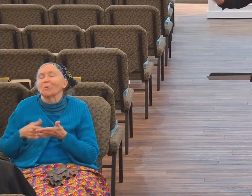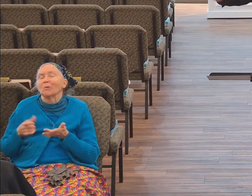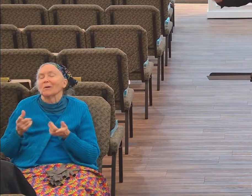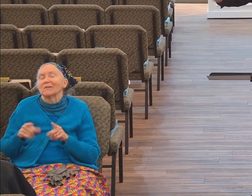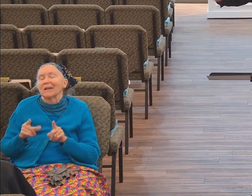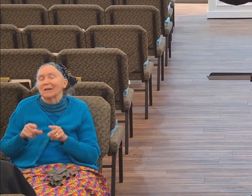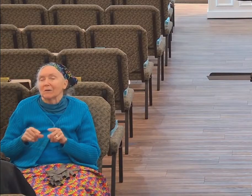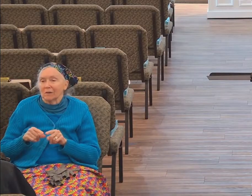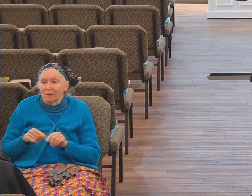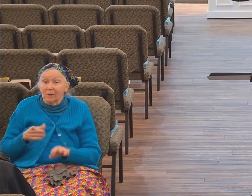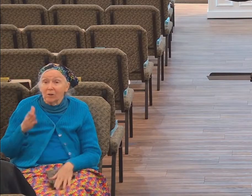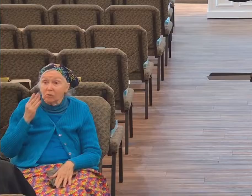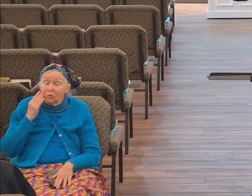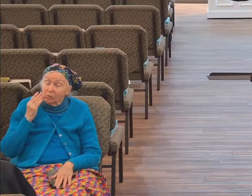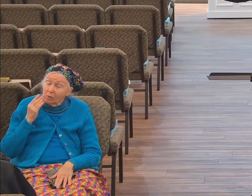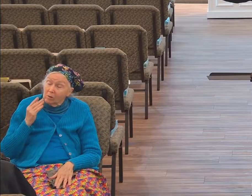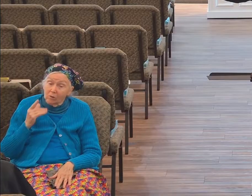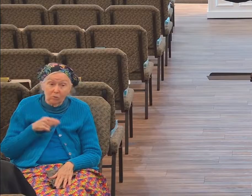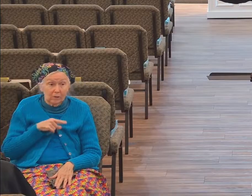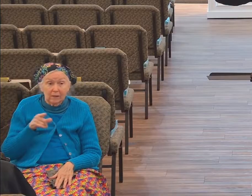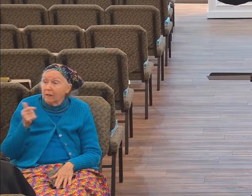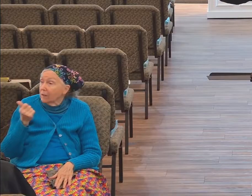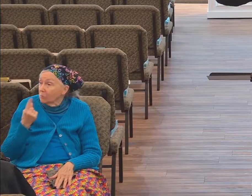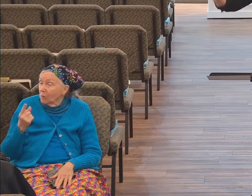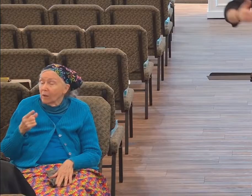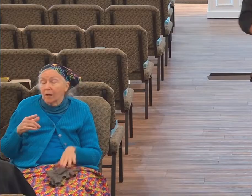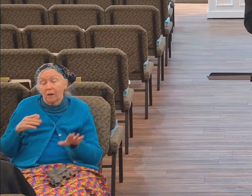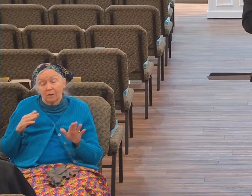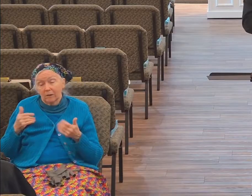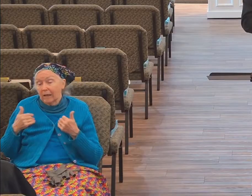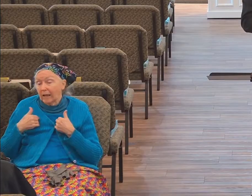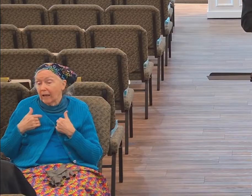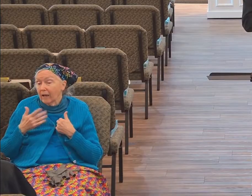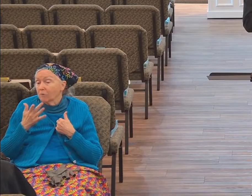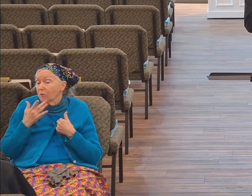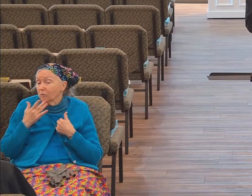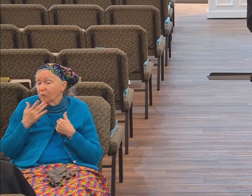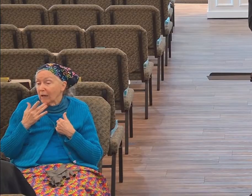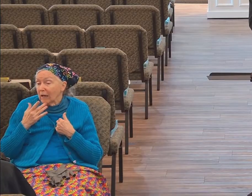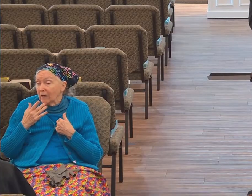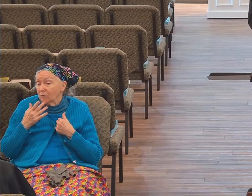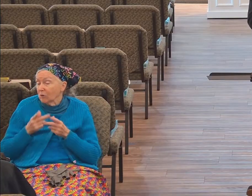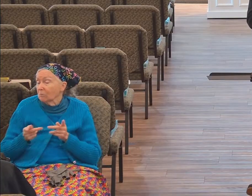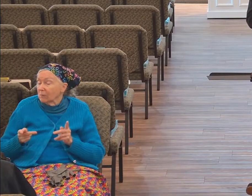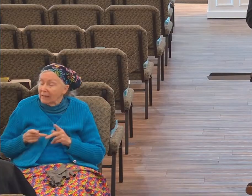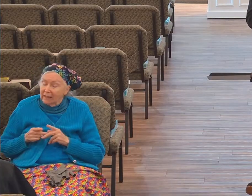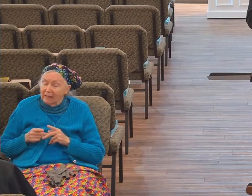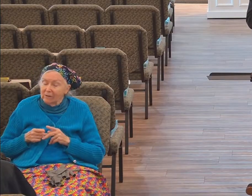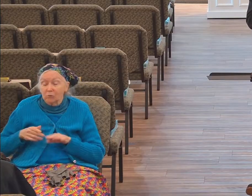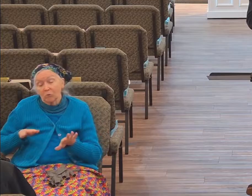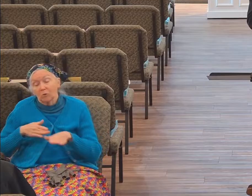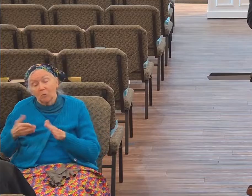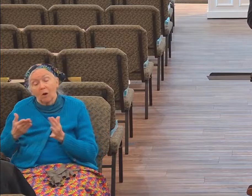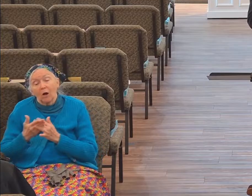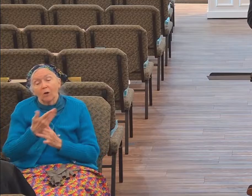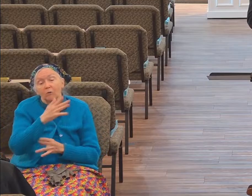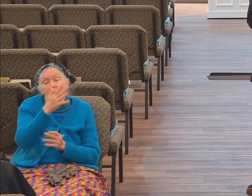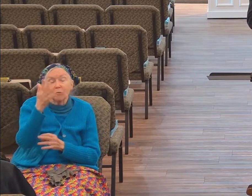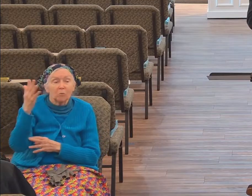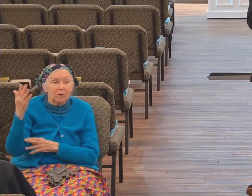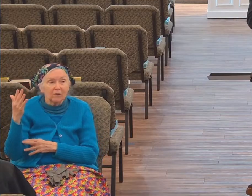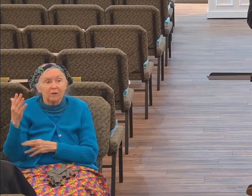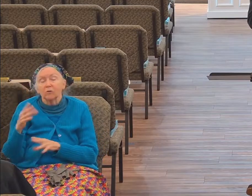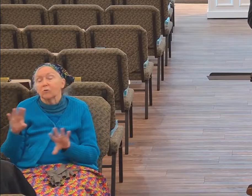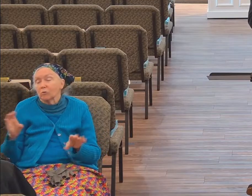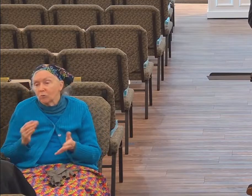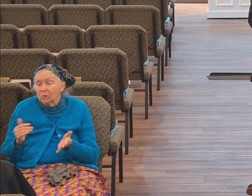go walking on trails, anybody? Hiking? You have a favorite spot you go to, walking around in the woods, and you just know where you're at. Why?